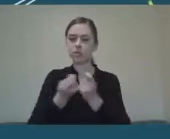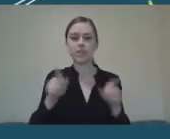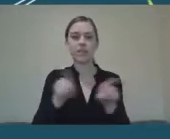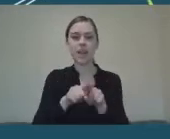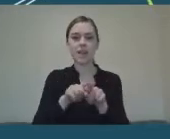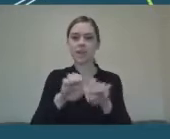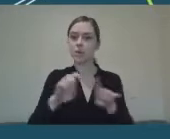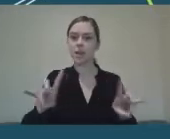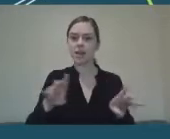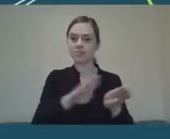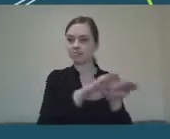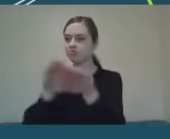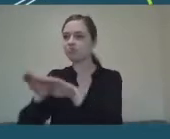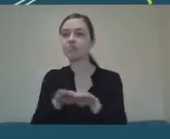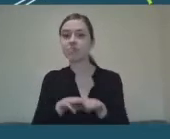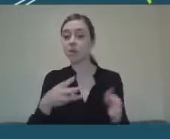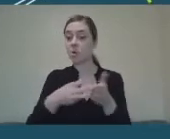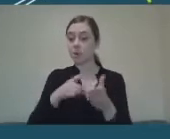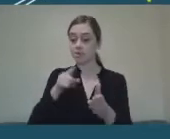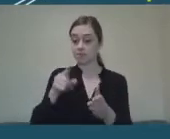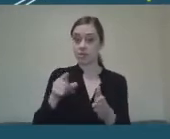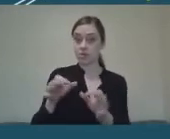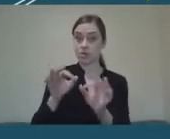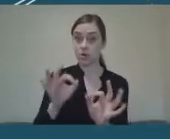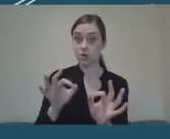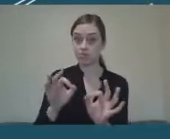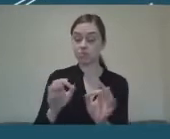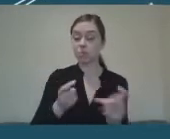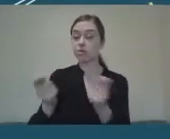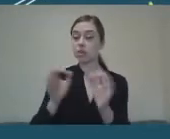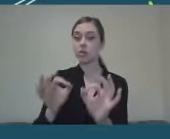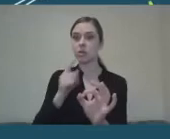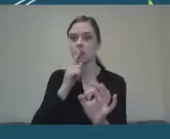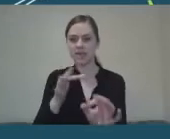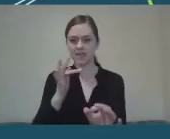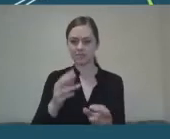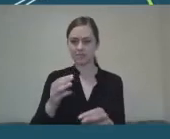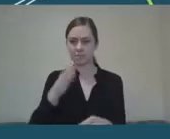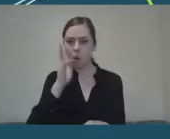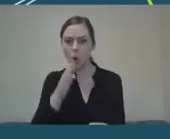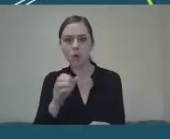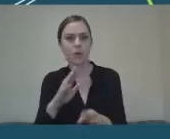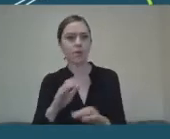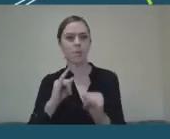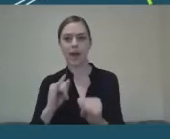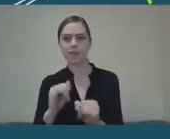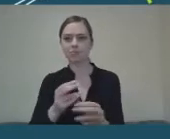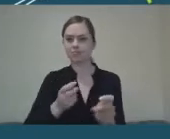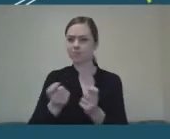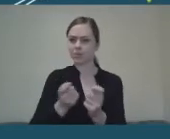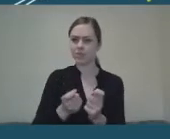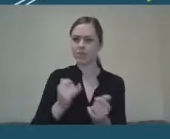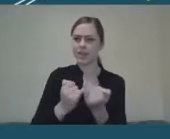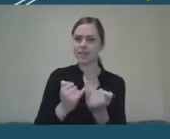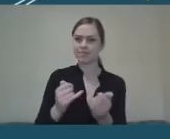else. When she's good, she's going to be treated like she's been good. When she's bad, we're going to treat her like she's been bad. And it's because of